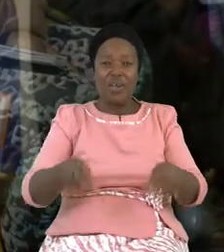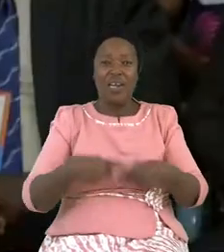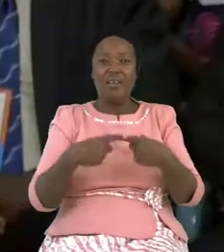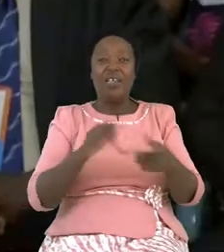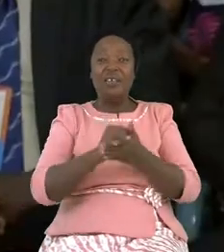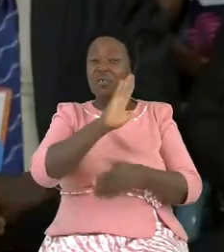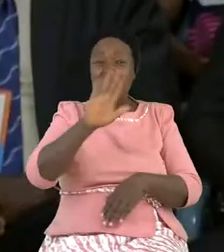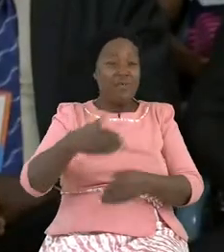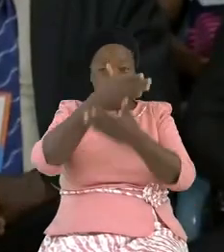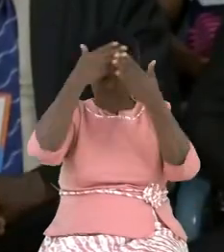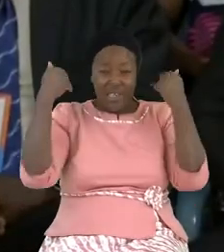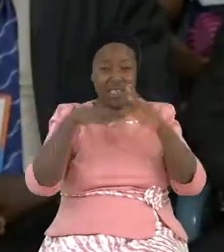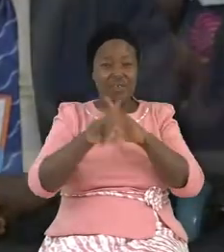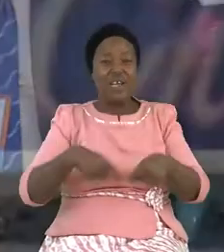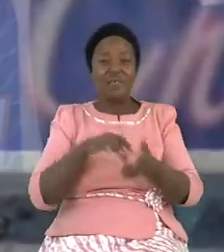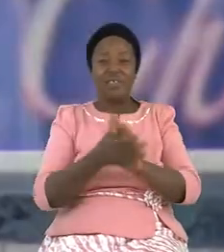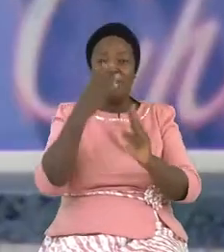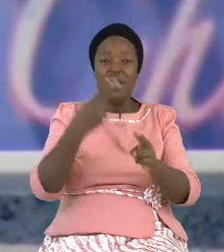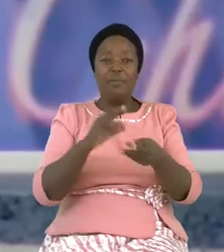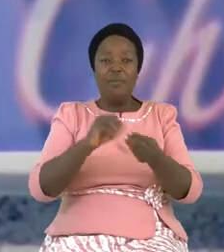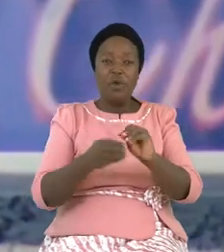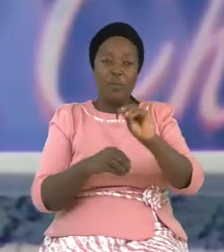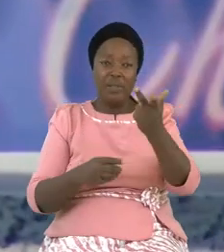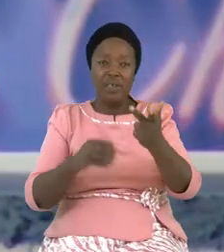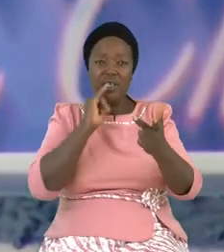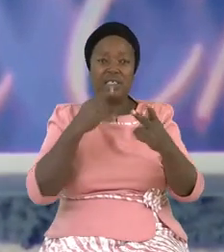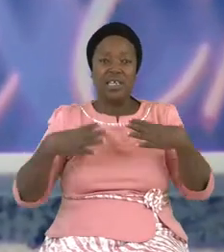unforgettable. Number three is the healing of